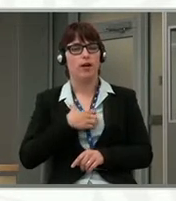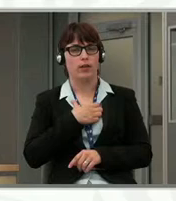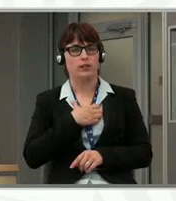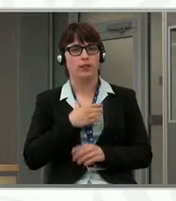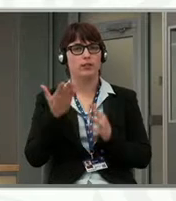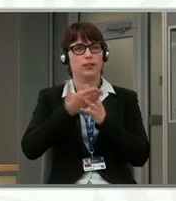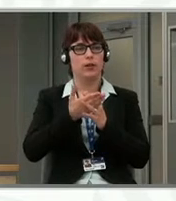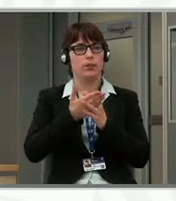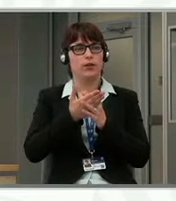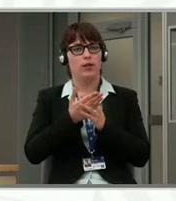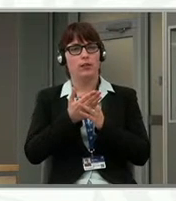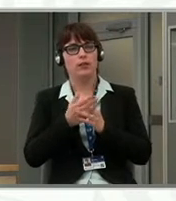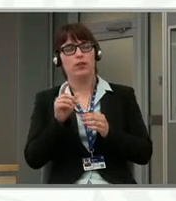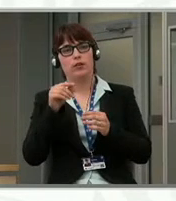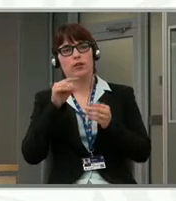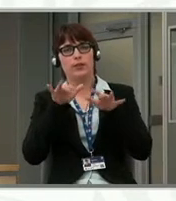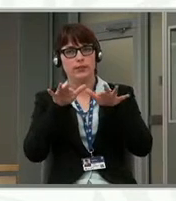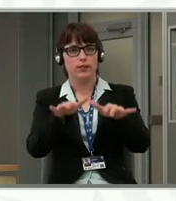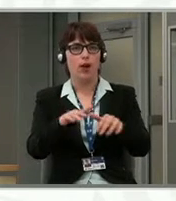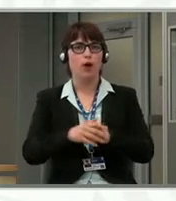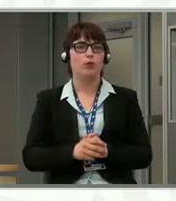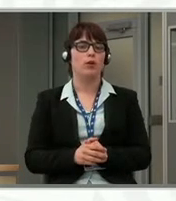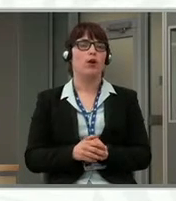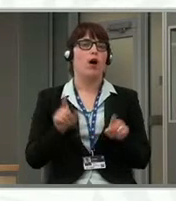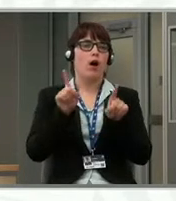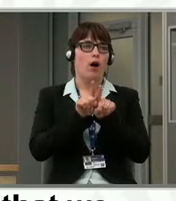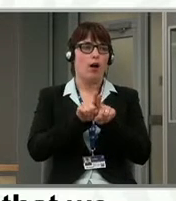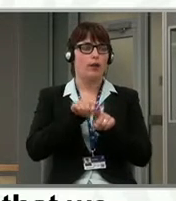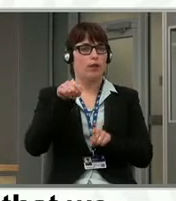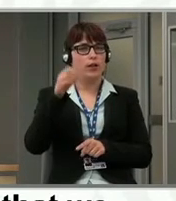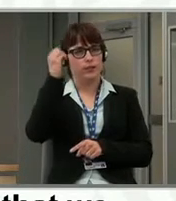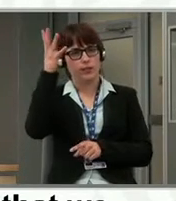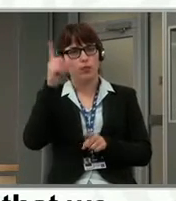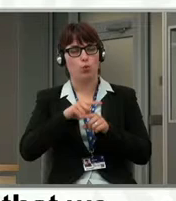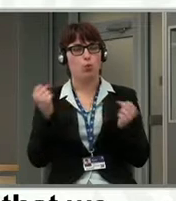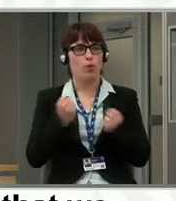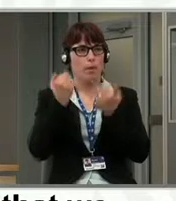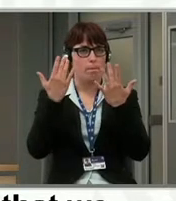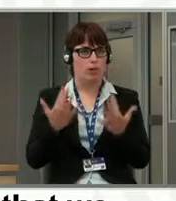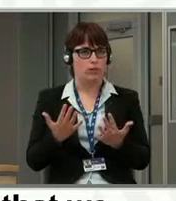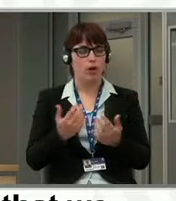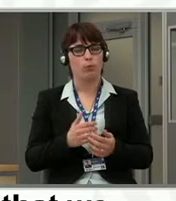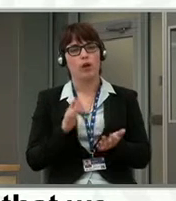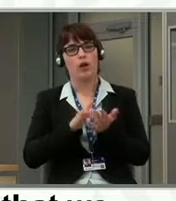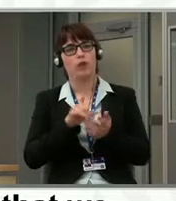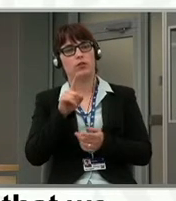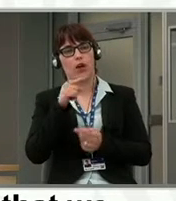The conclusions provide information that we need interdisciplinary solutions and